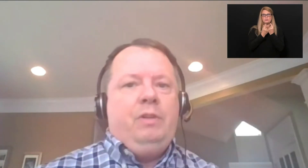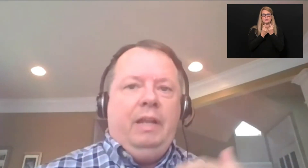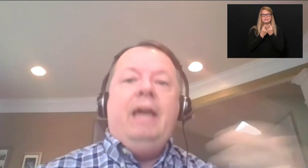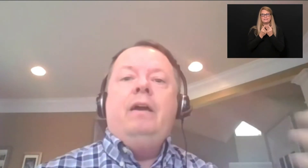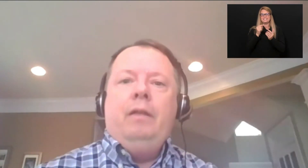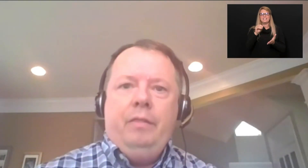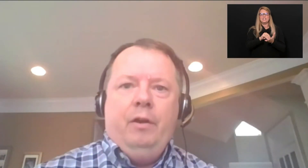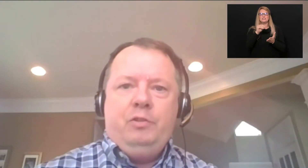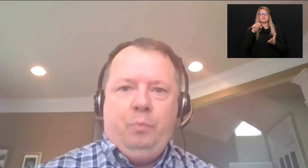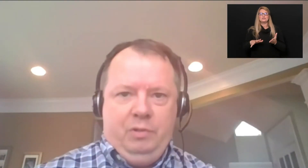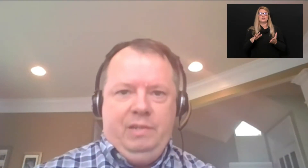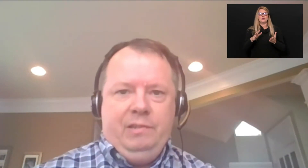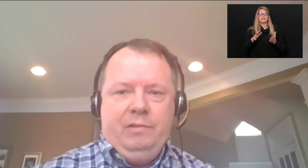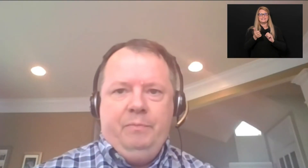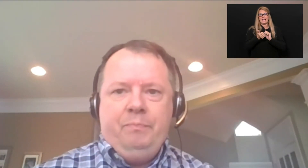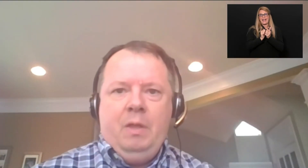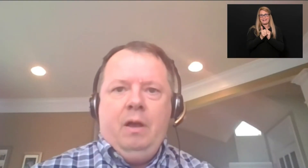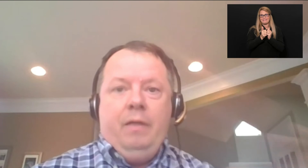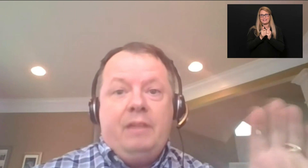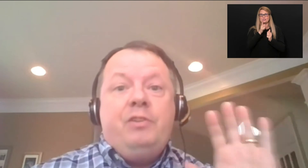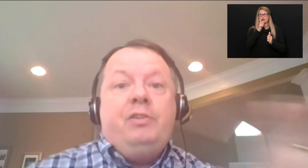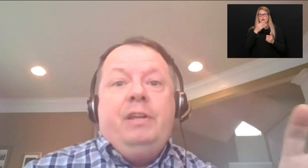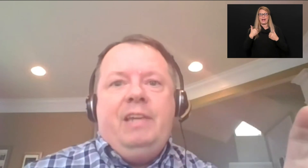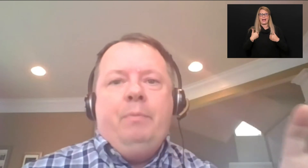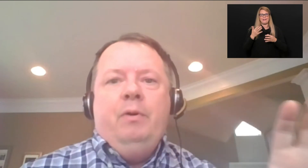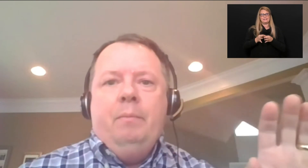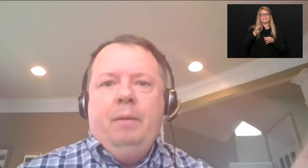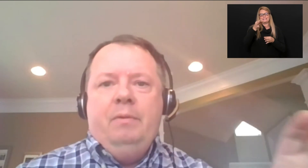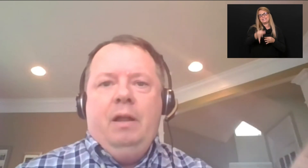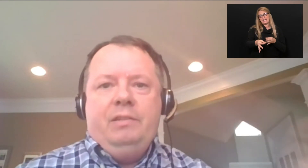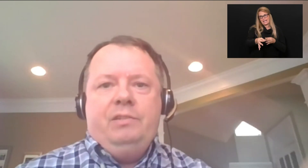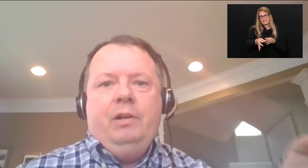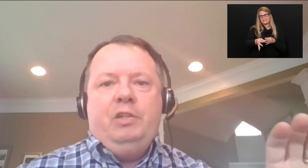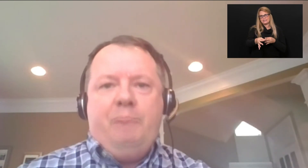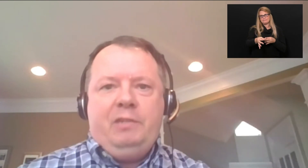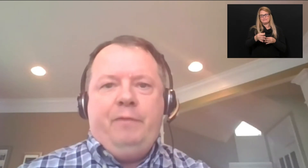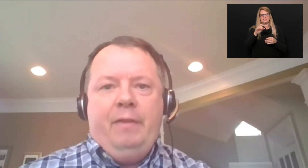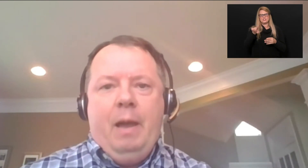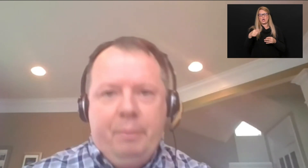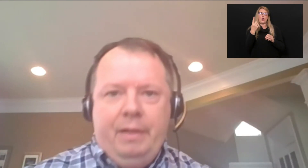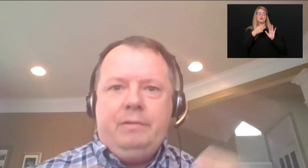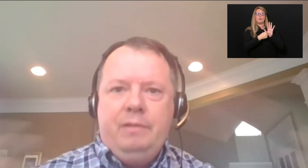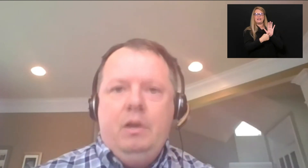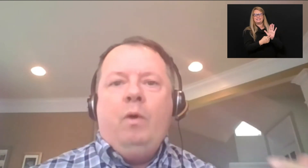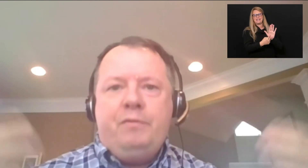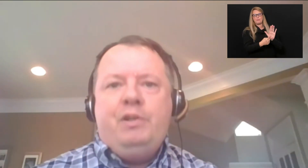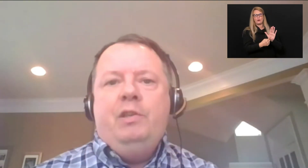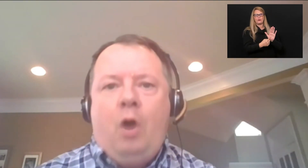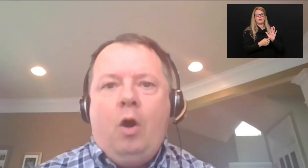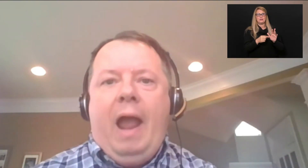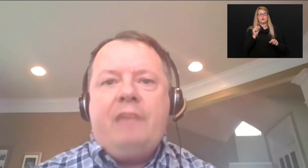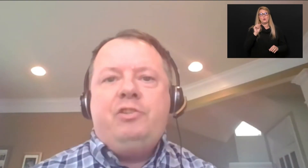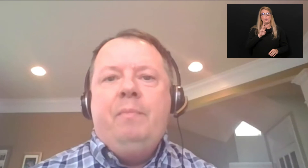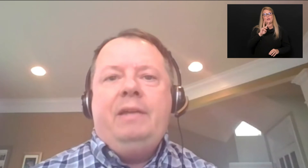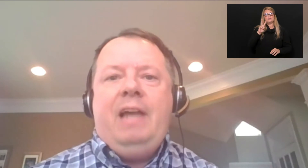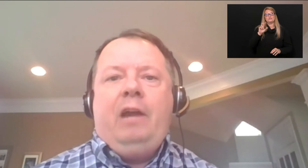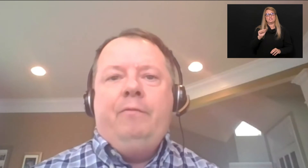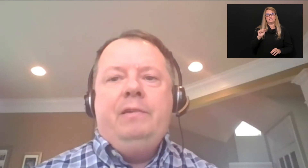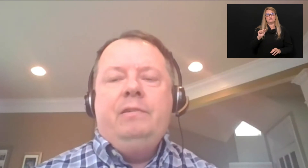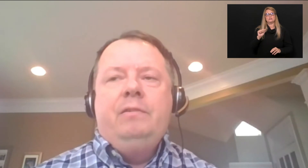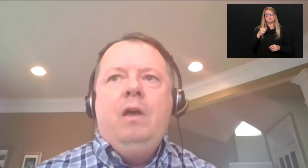who are delaying their sports seasons. That's just an example. I'm not necessarily specifying that, but West Virginians are asked to